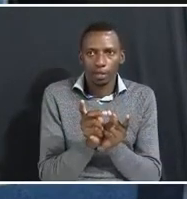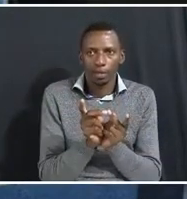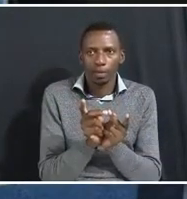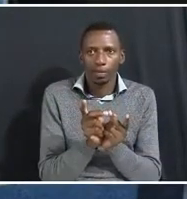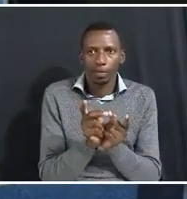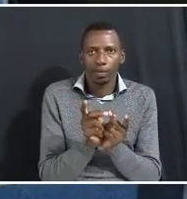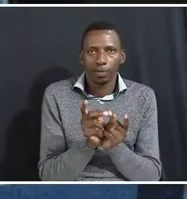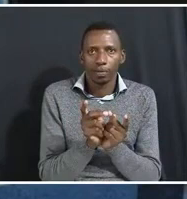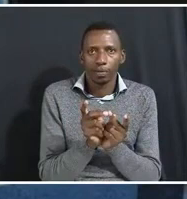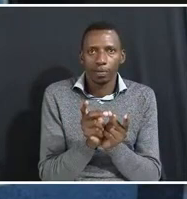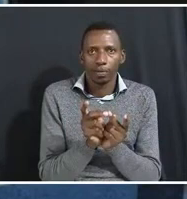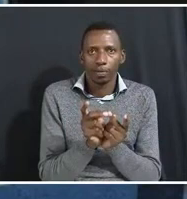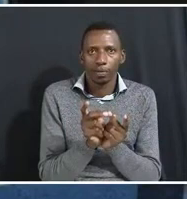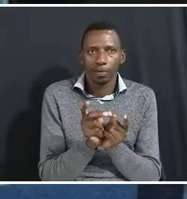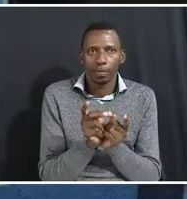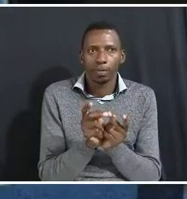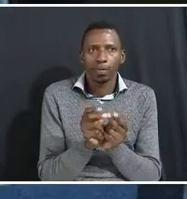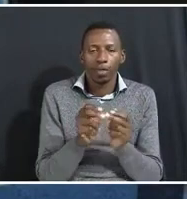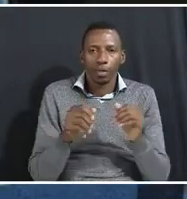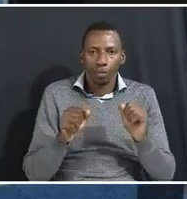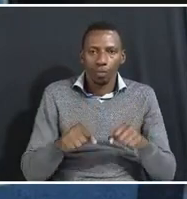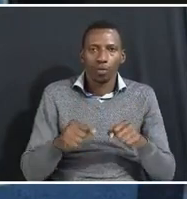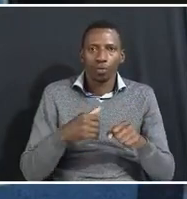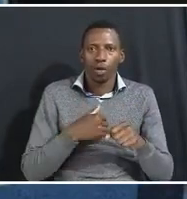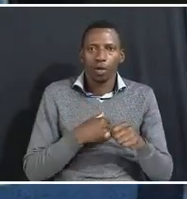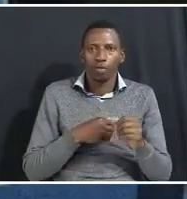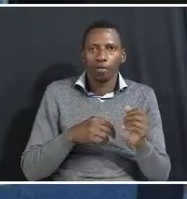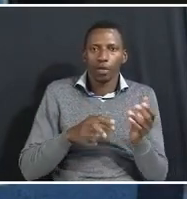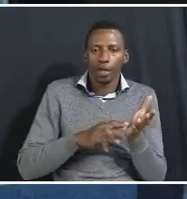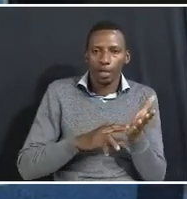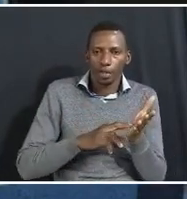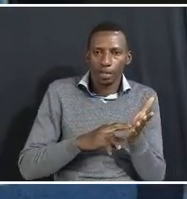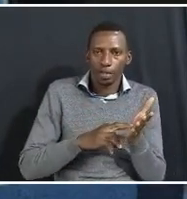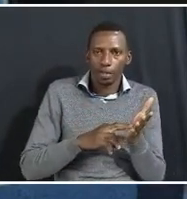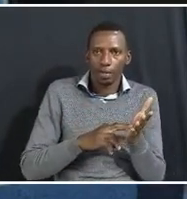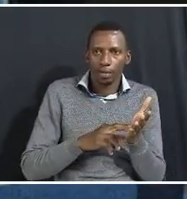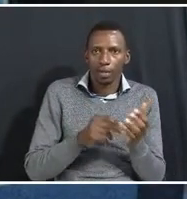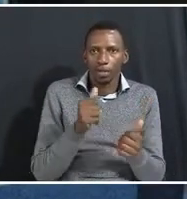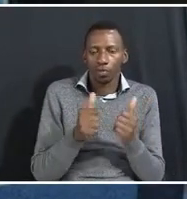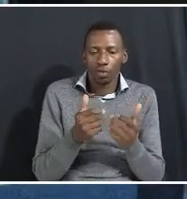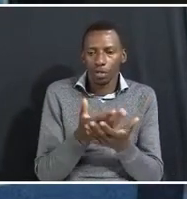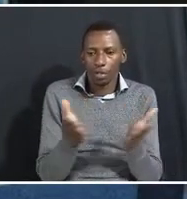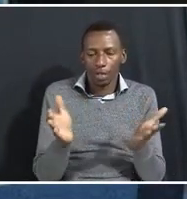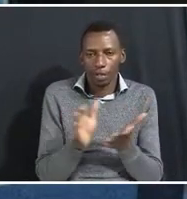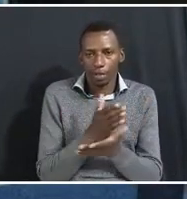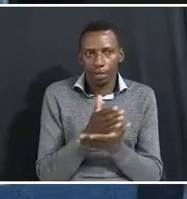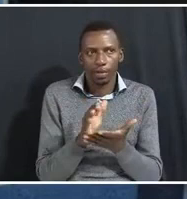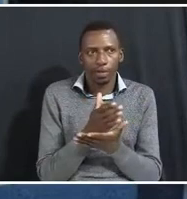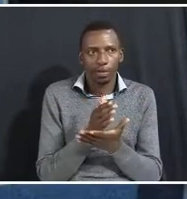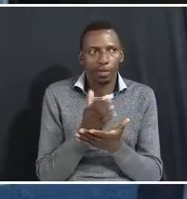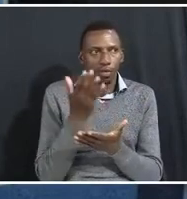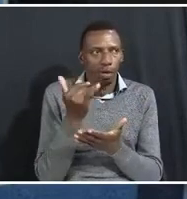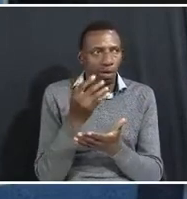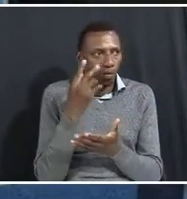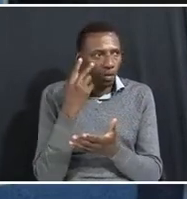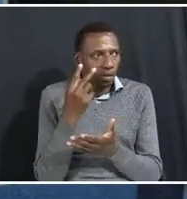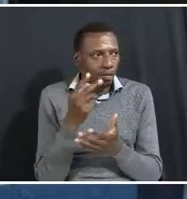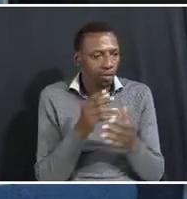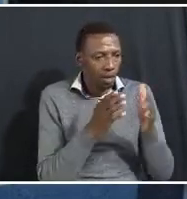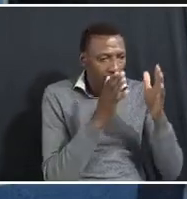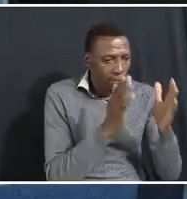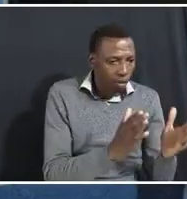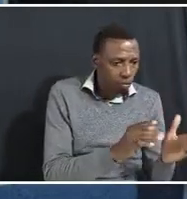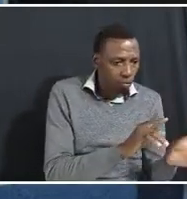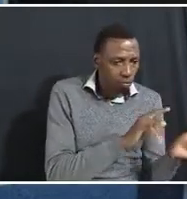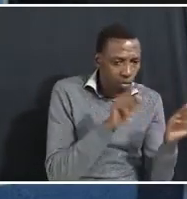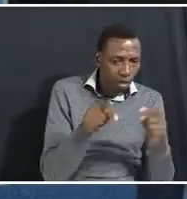Church can even have registers that they share, because we realize that people can come to New